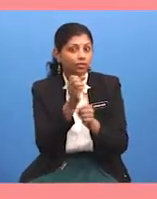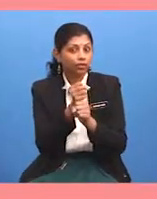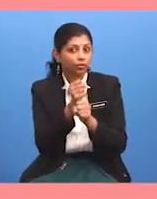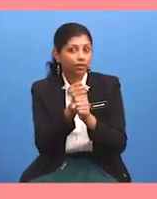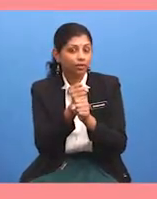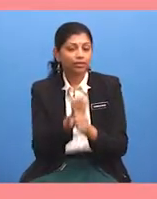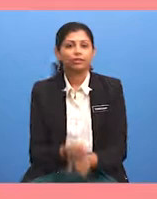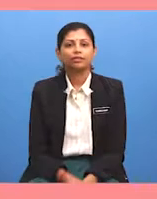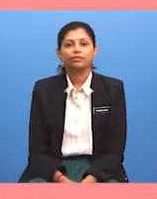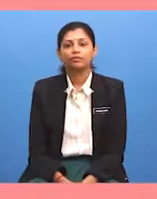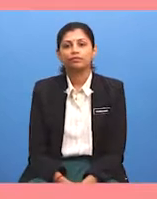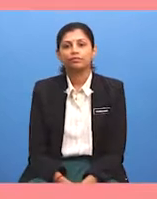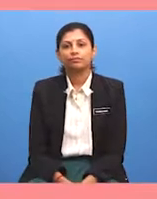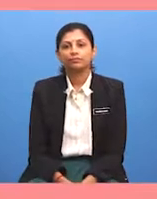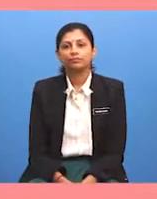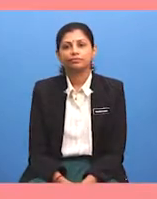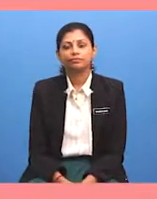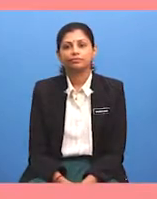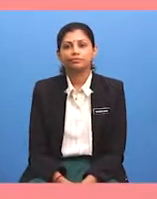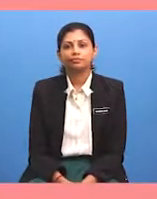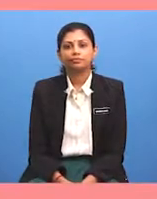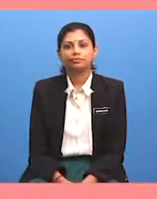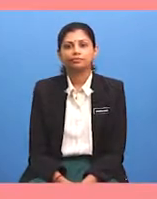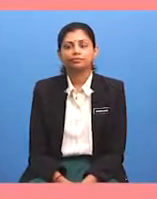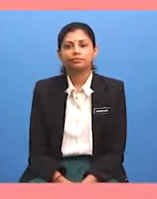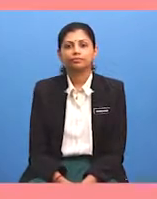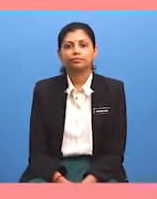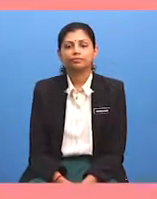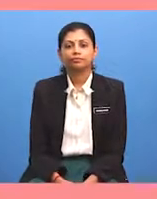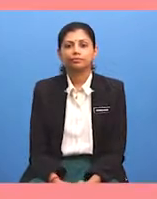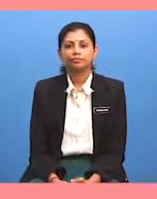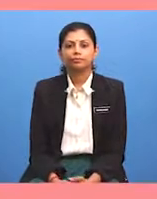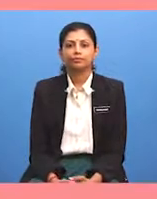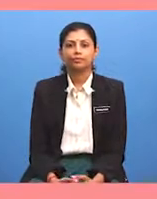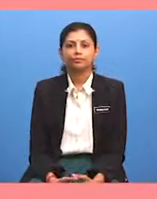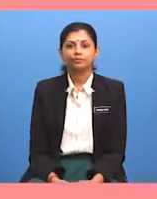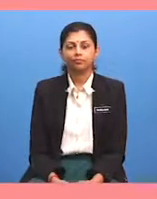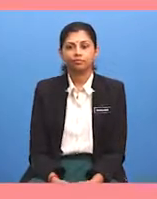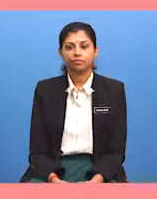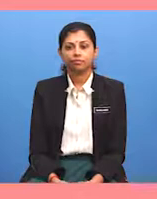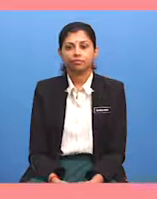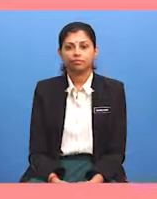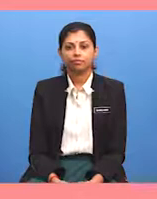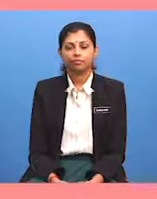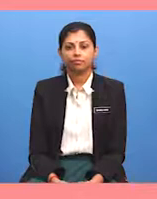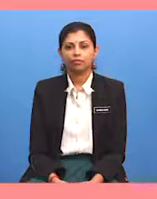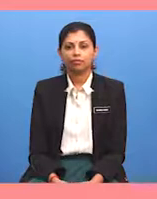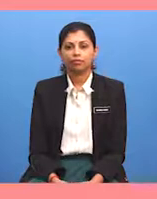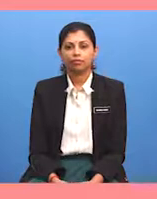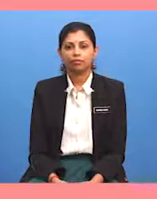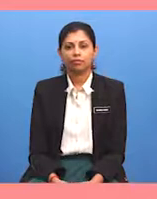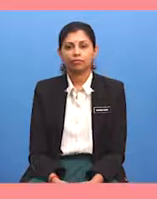paragraph 1. And the second time is in line 37, paragraph 3.